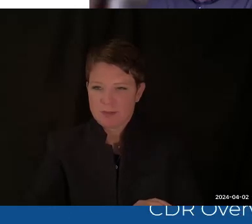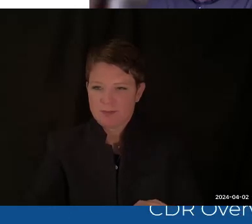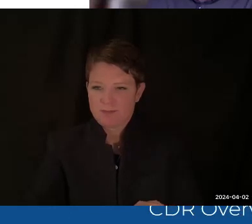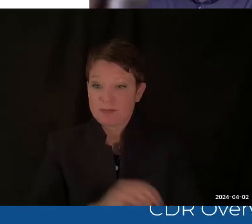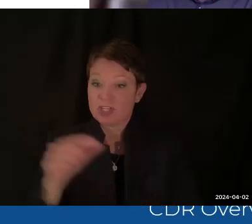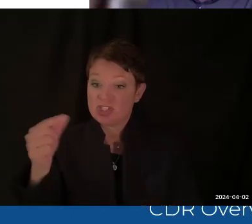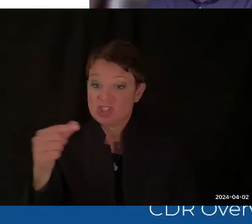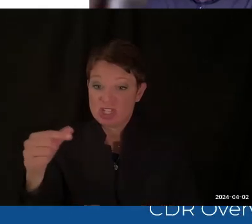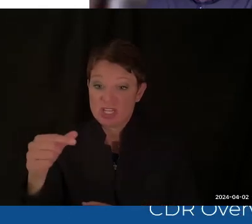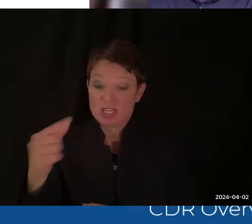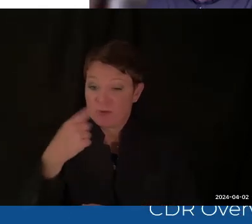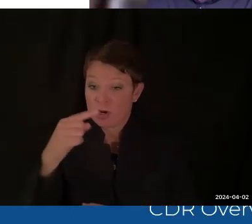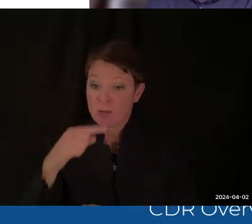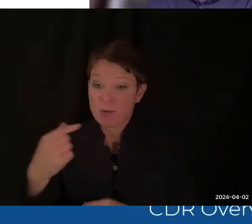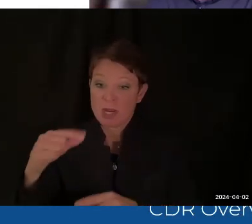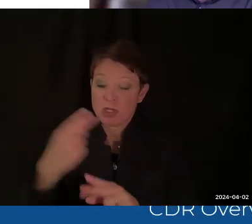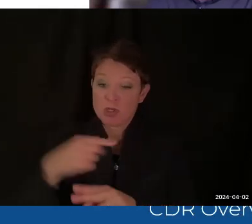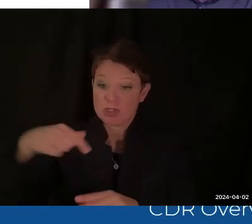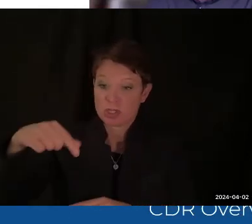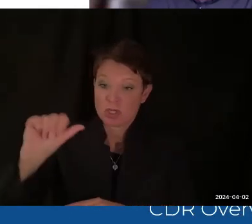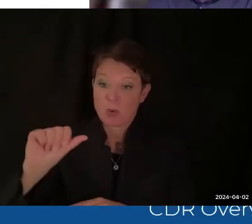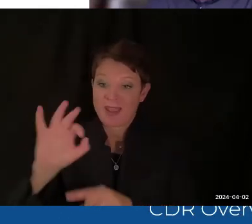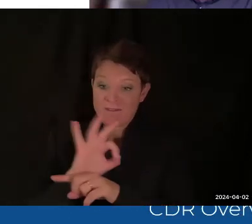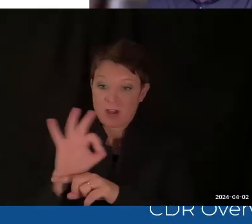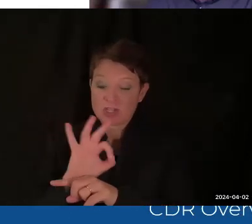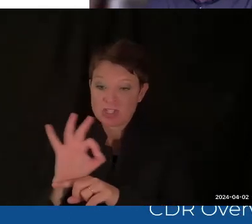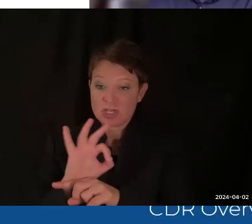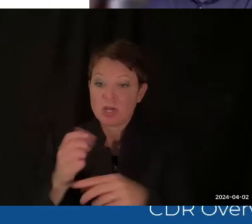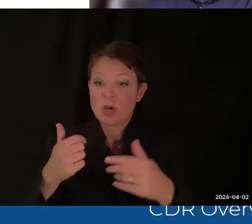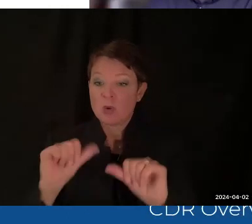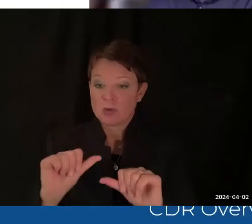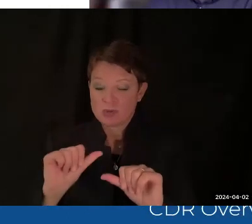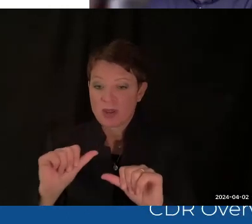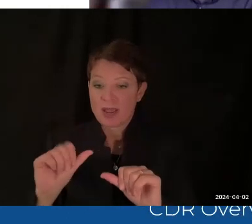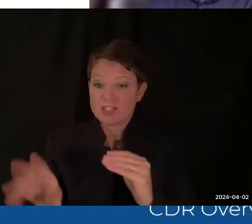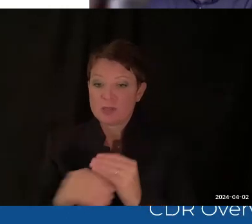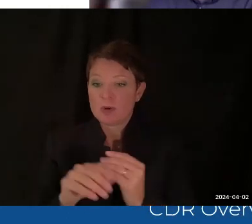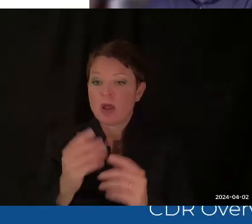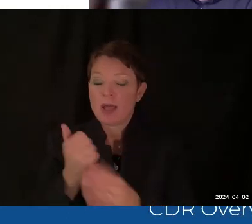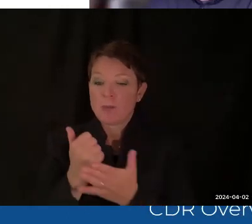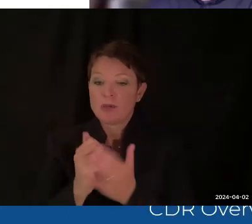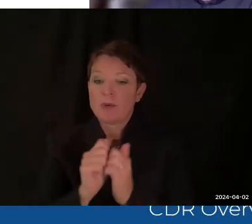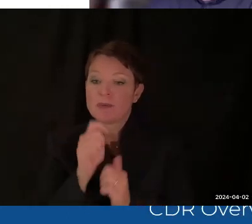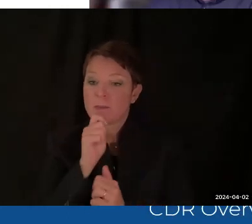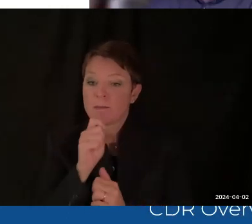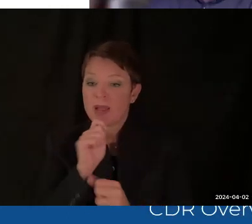G, if you could use the Q&A function, we will try to get your mic working.